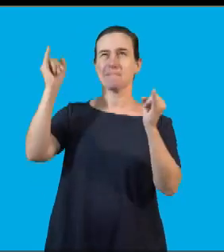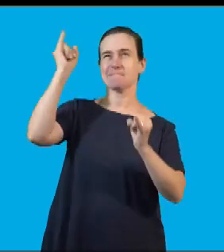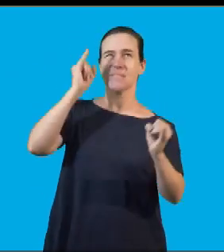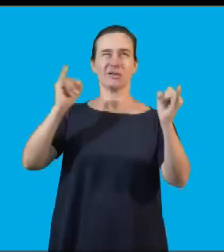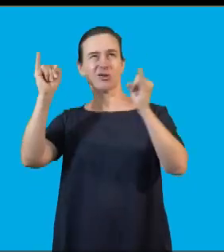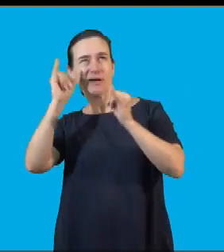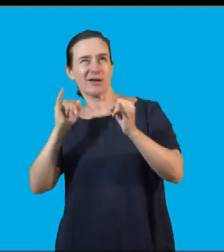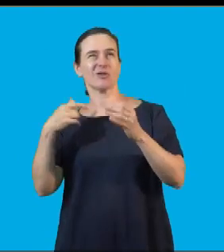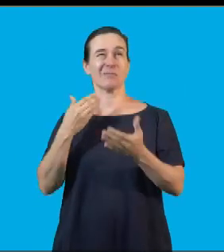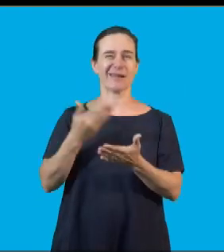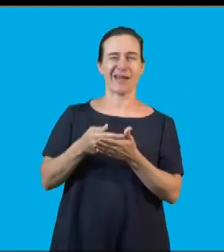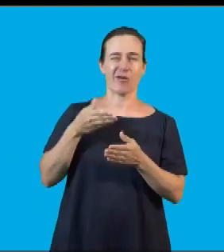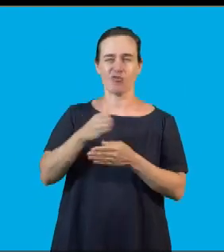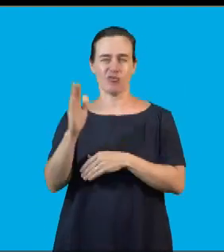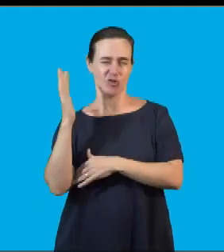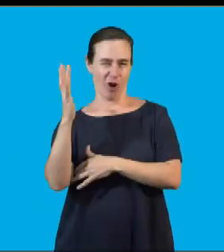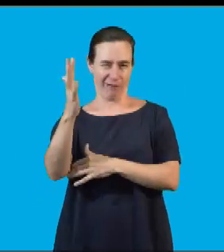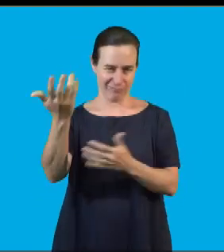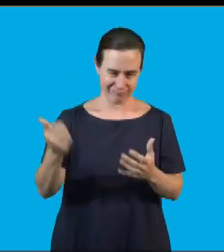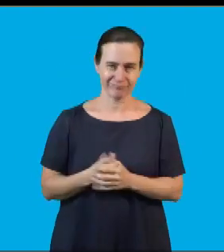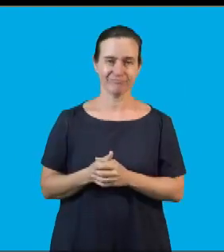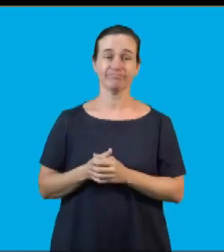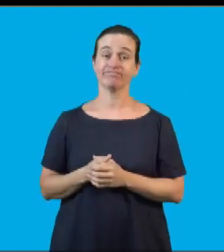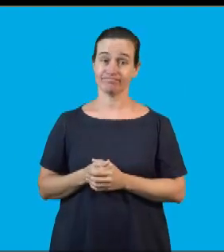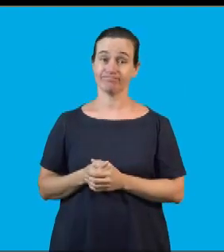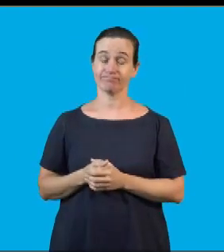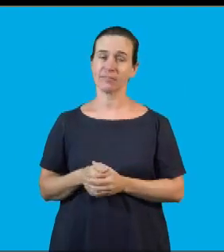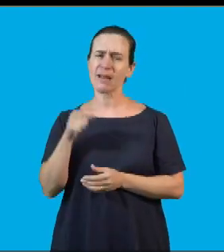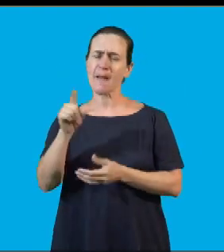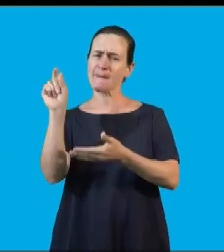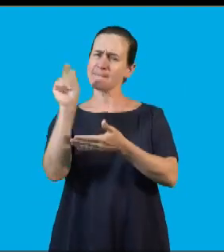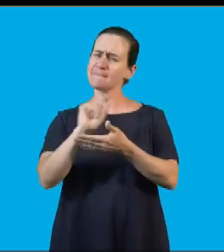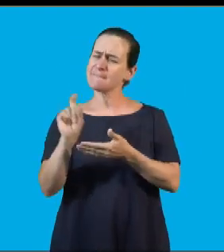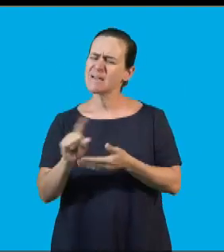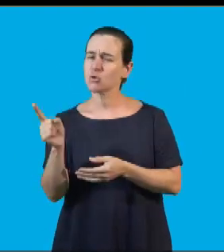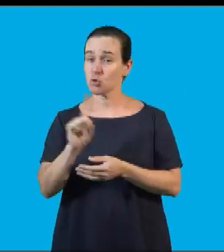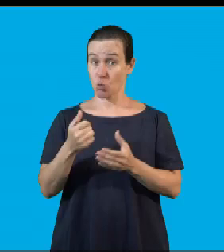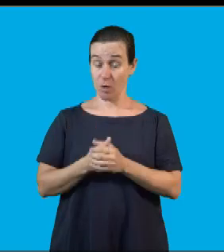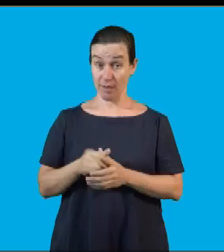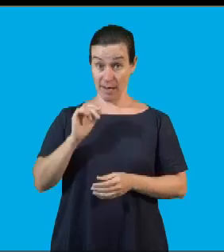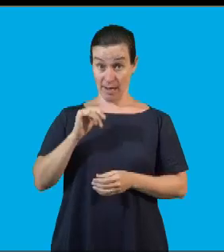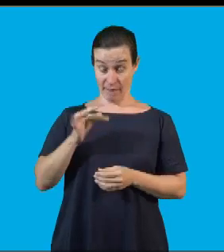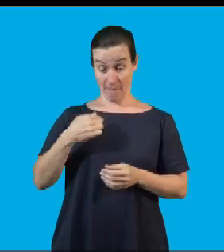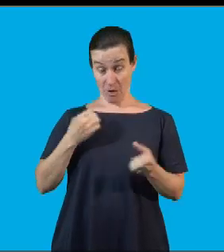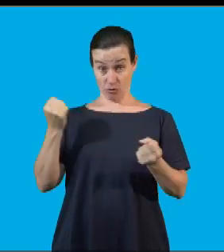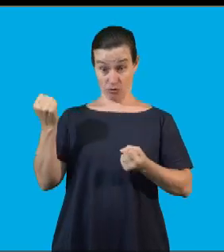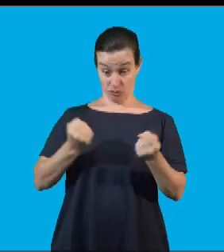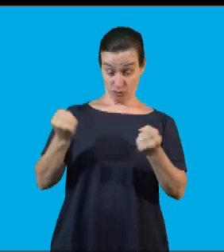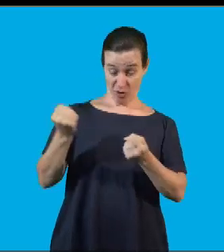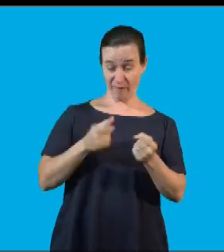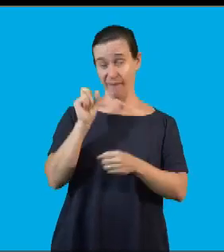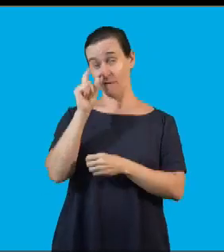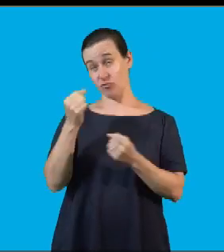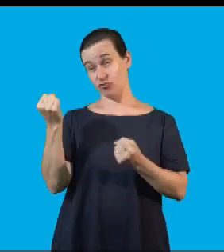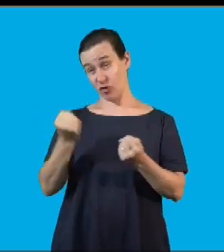imagination explore the jungle. So we have to find the message. The message here is that the commute is much